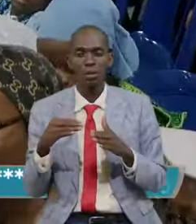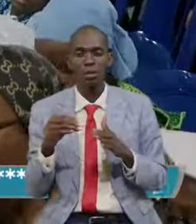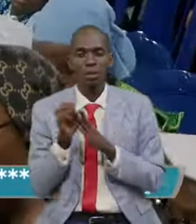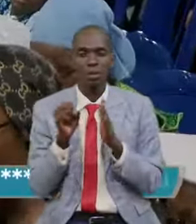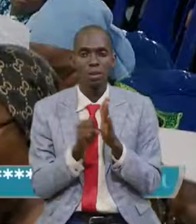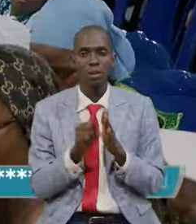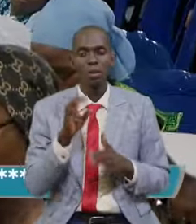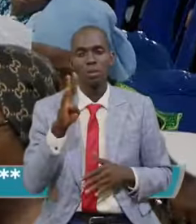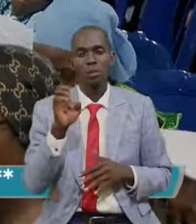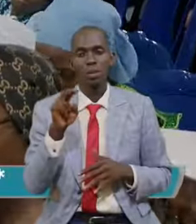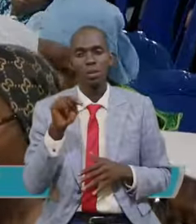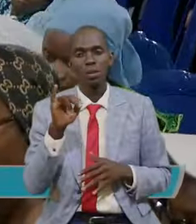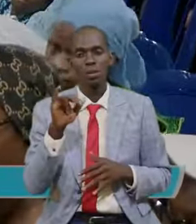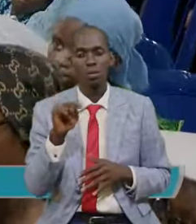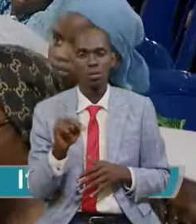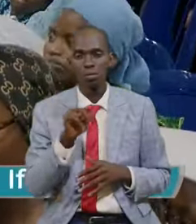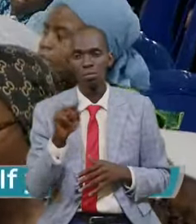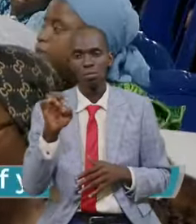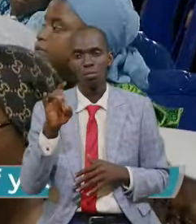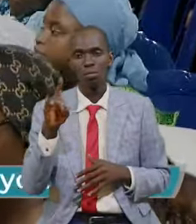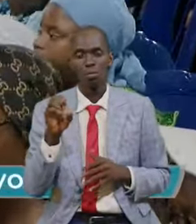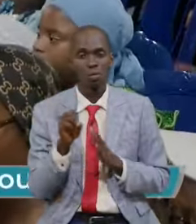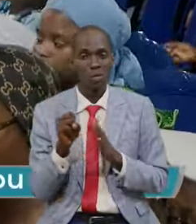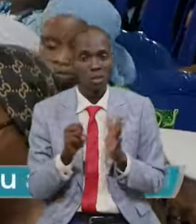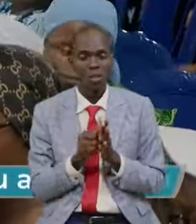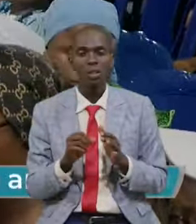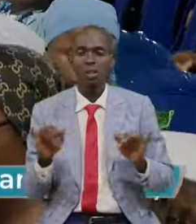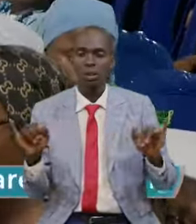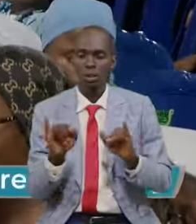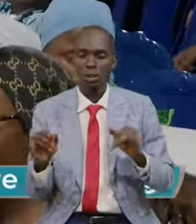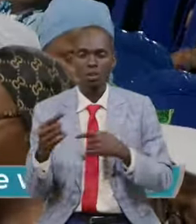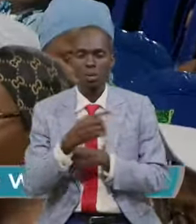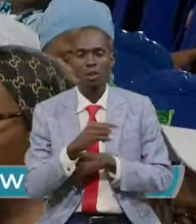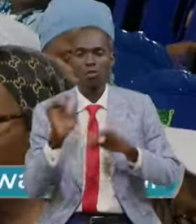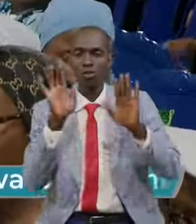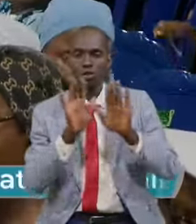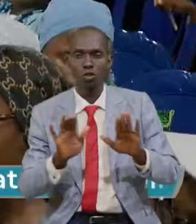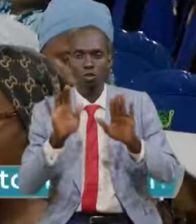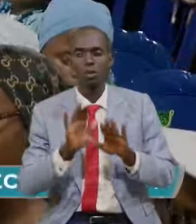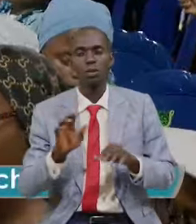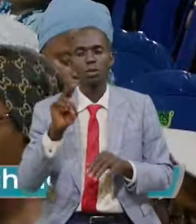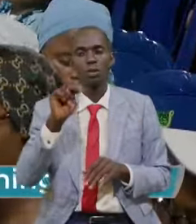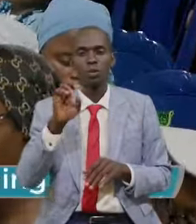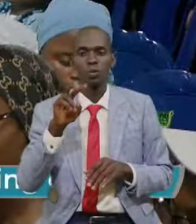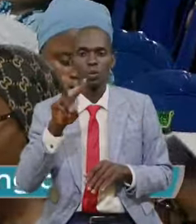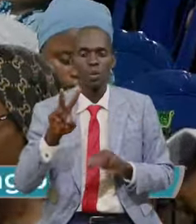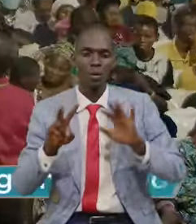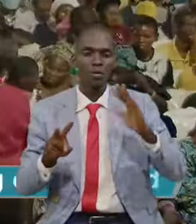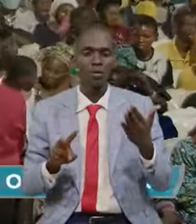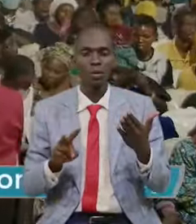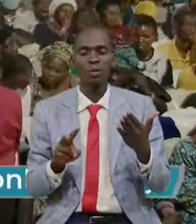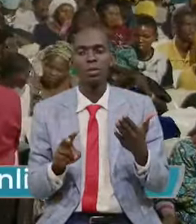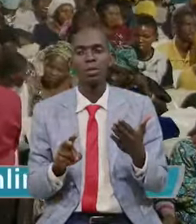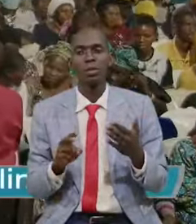is coming up same date, 5th November 2023. At the Deeper Life